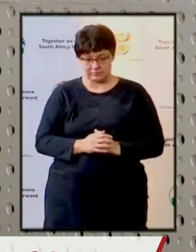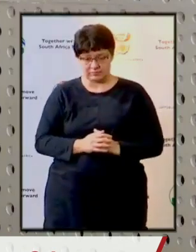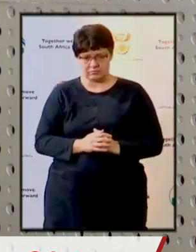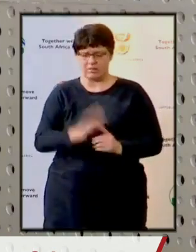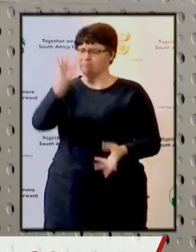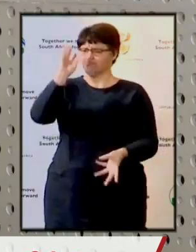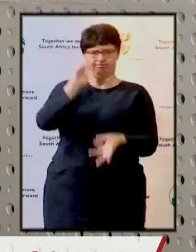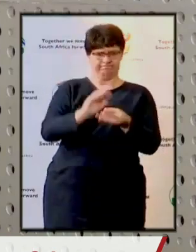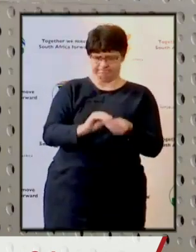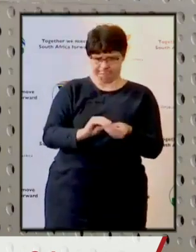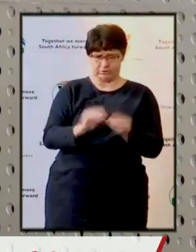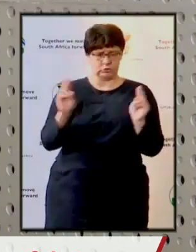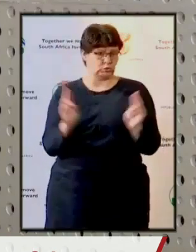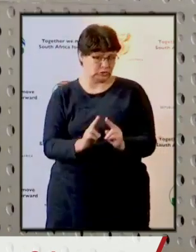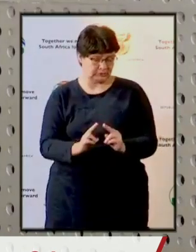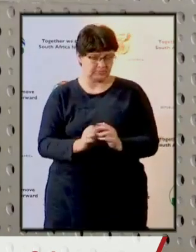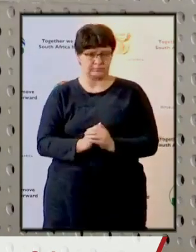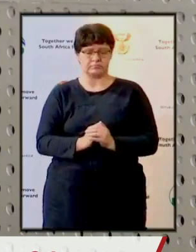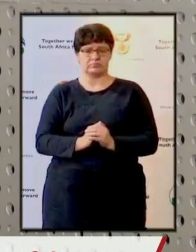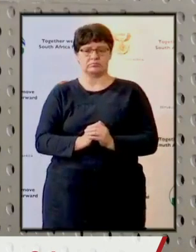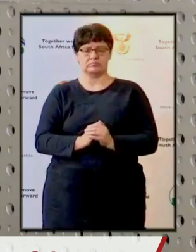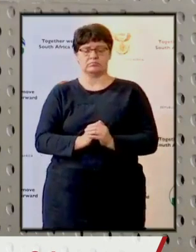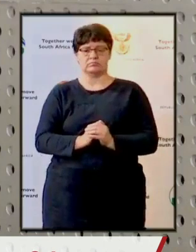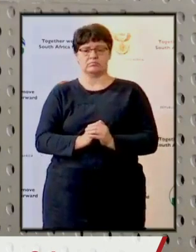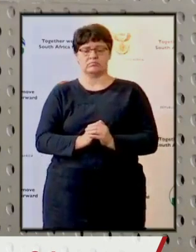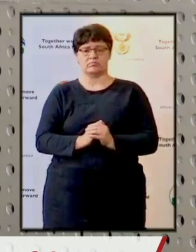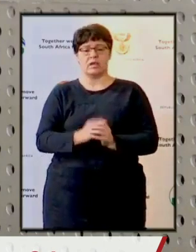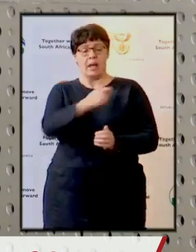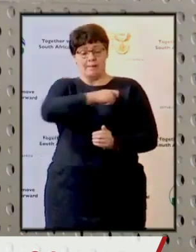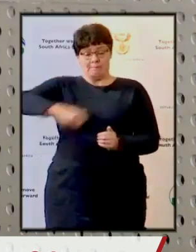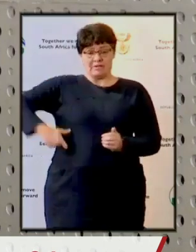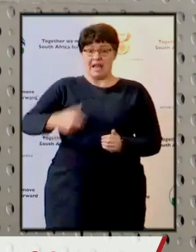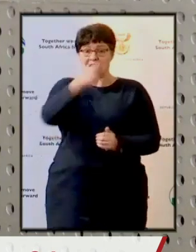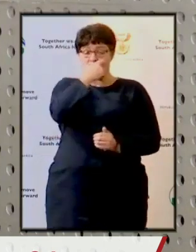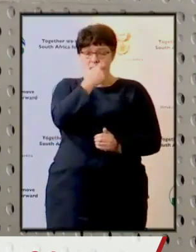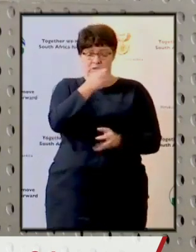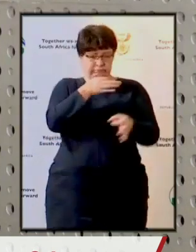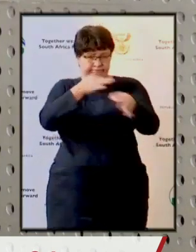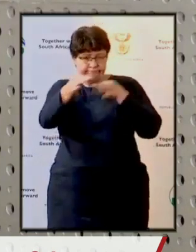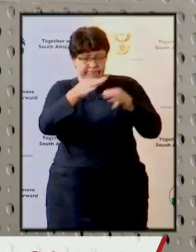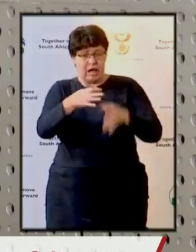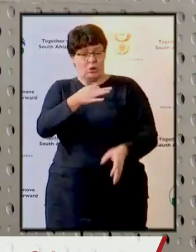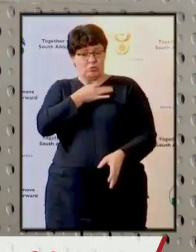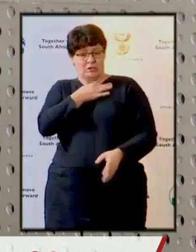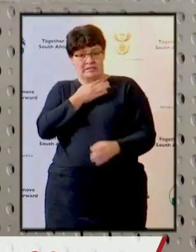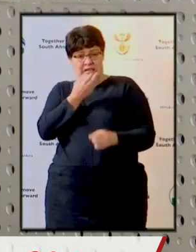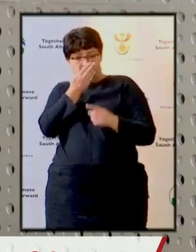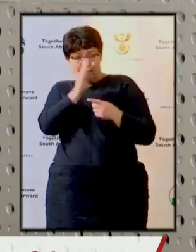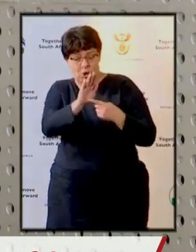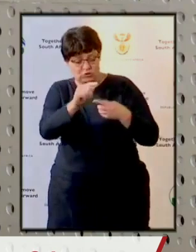briefly, the risk-adjusted approach that President Ramaphosa spoke of has three